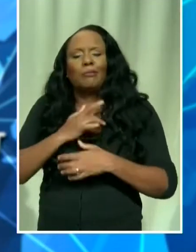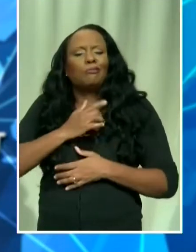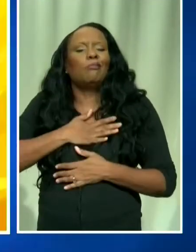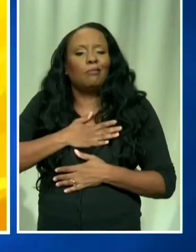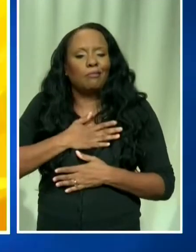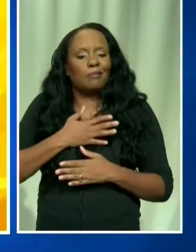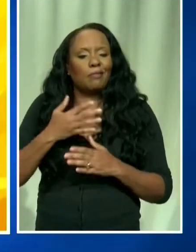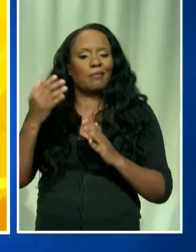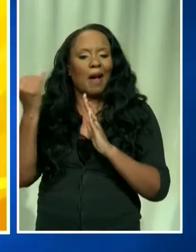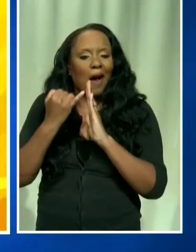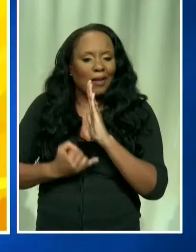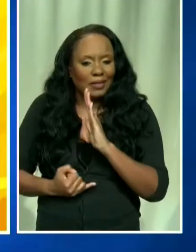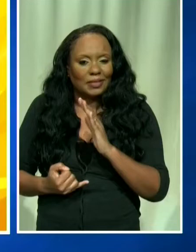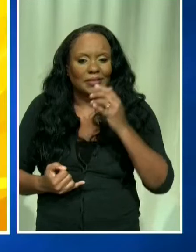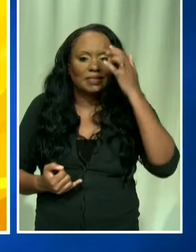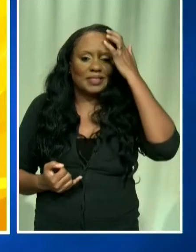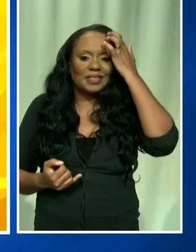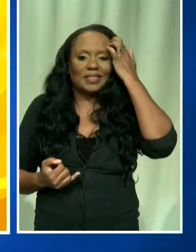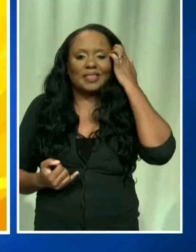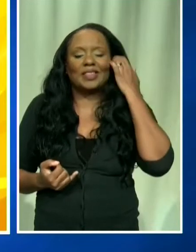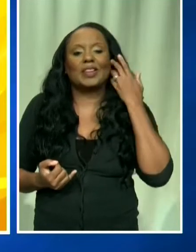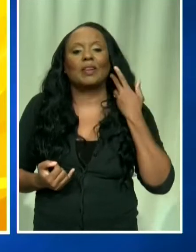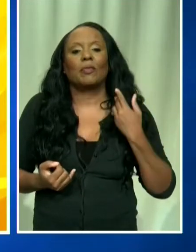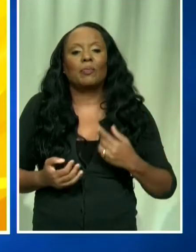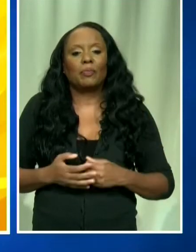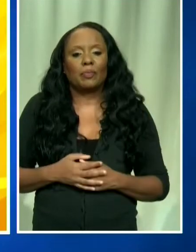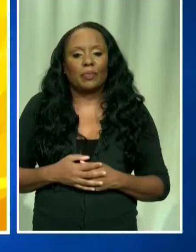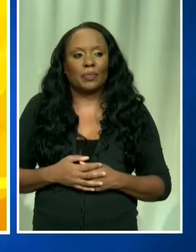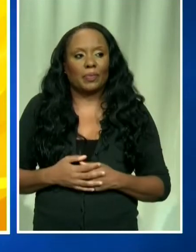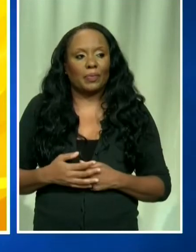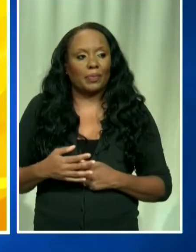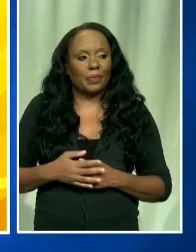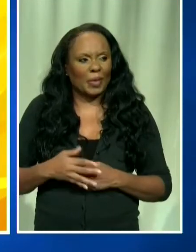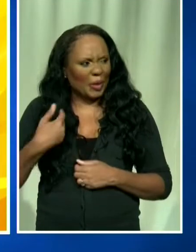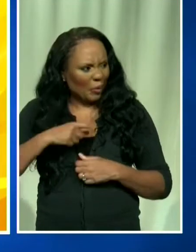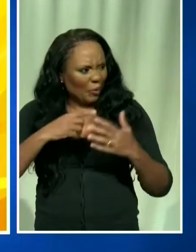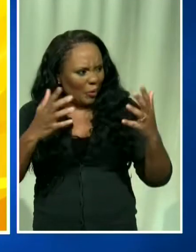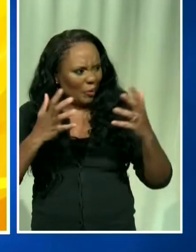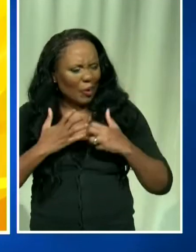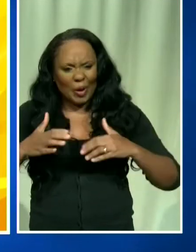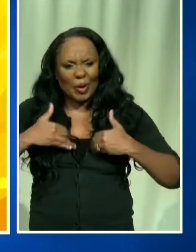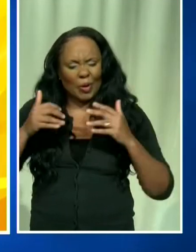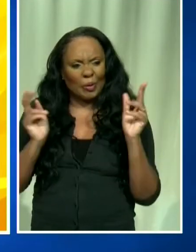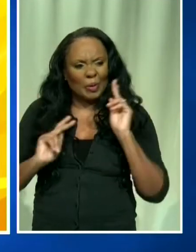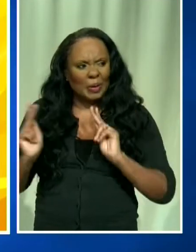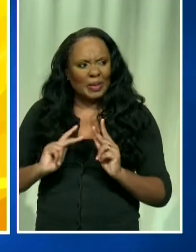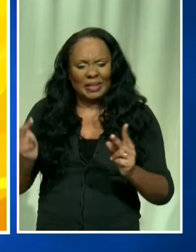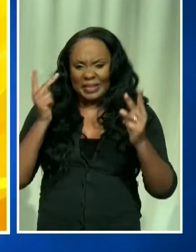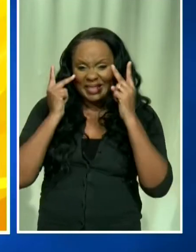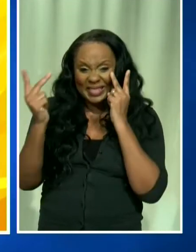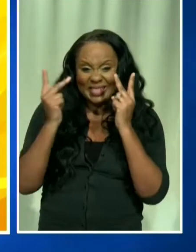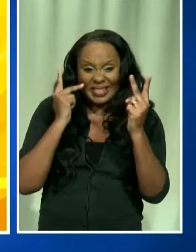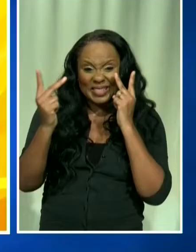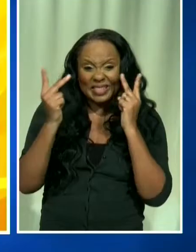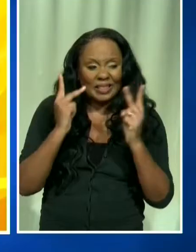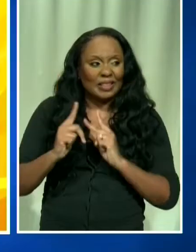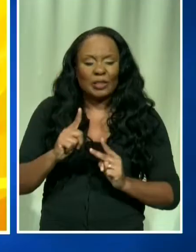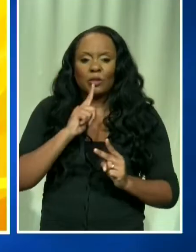We want it to be something that young people can see as a viable